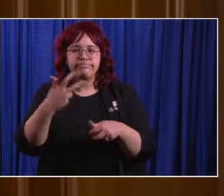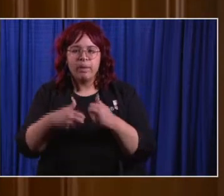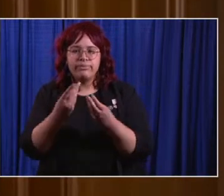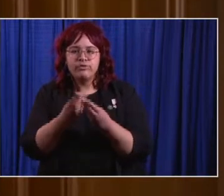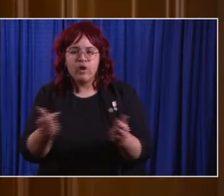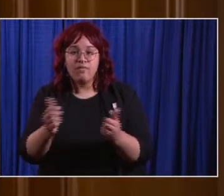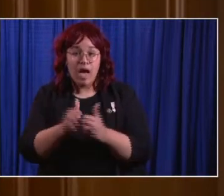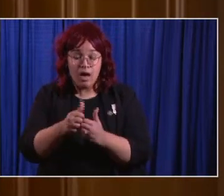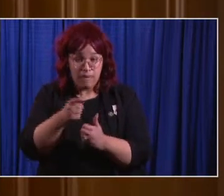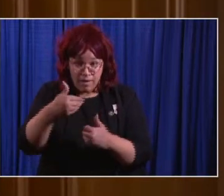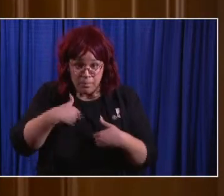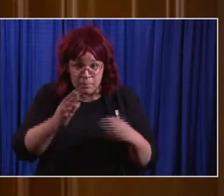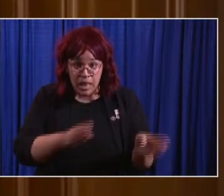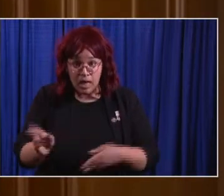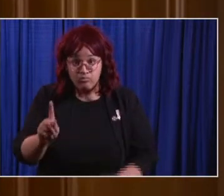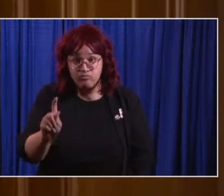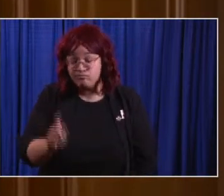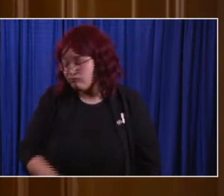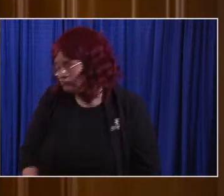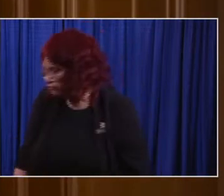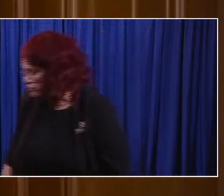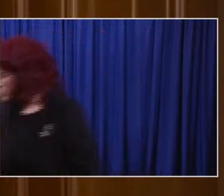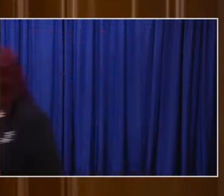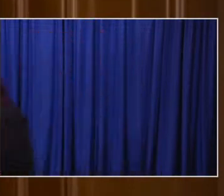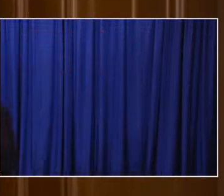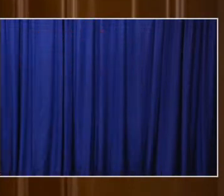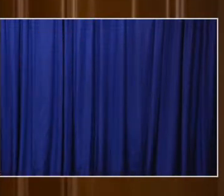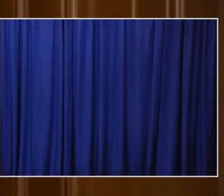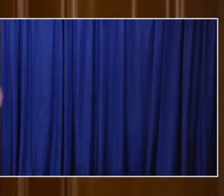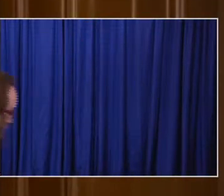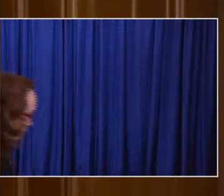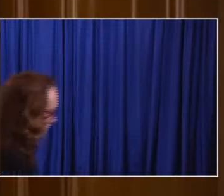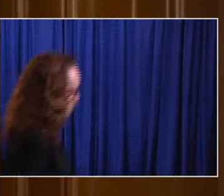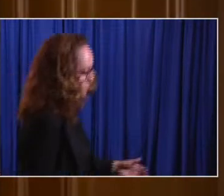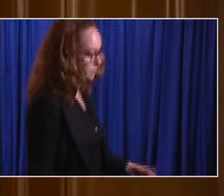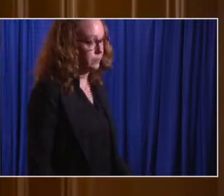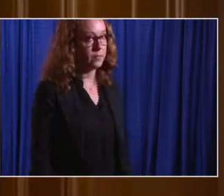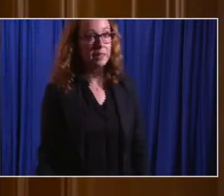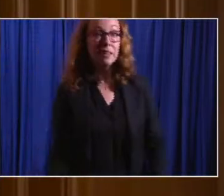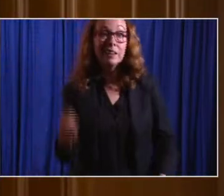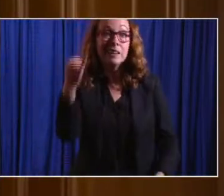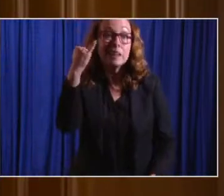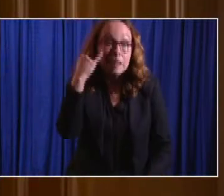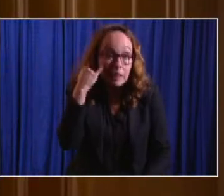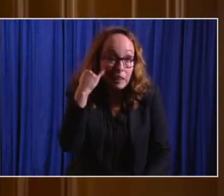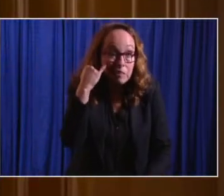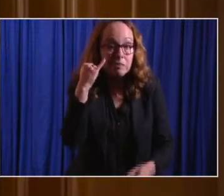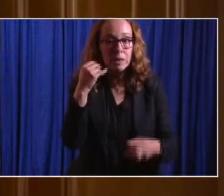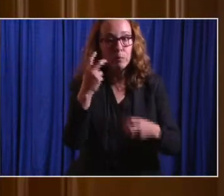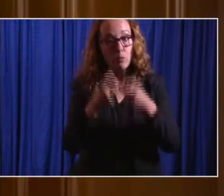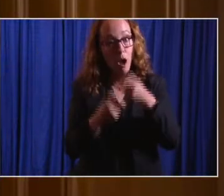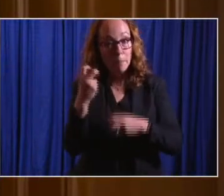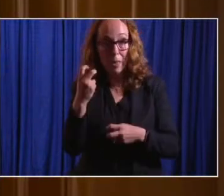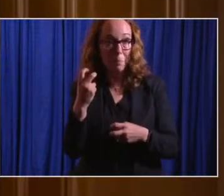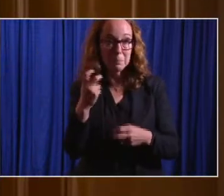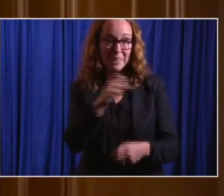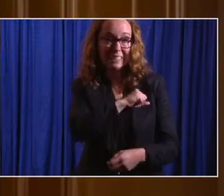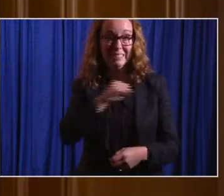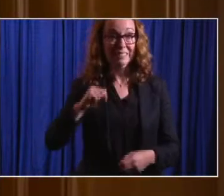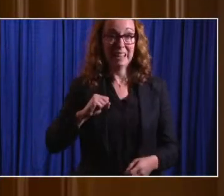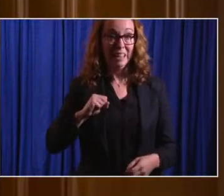problem there, that was not created by the state. These are laws that are passed at the federal